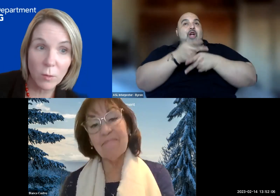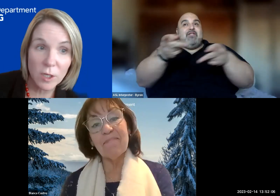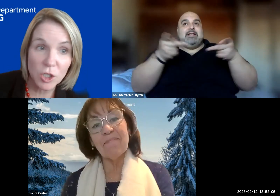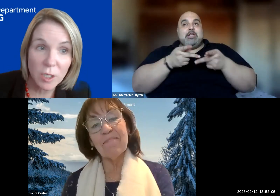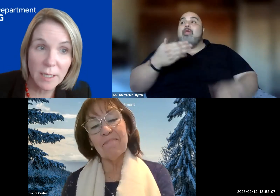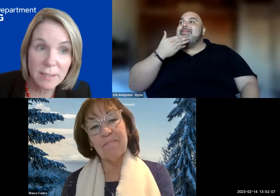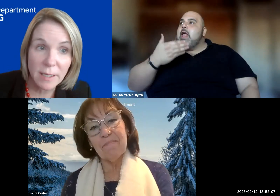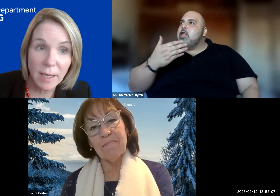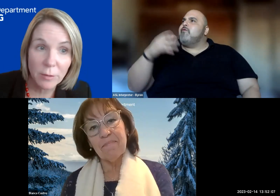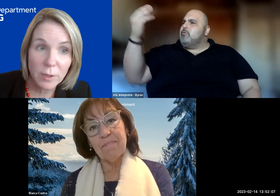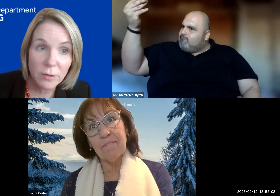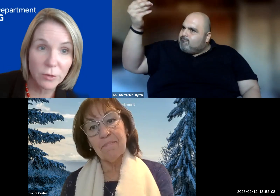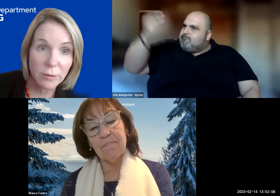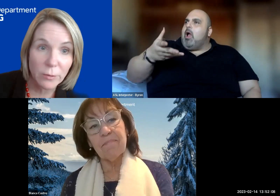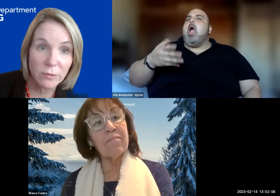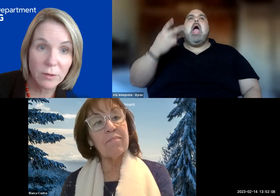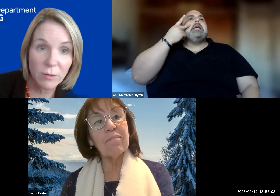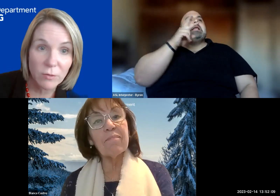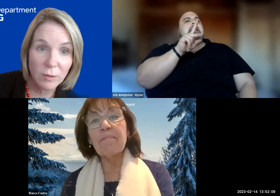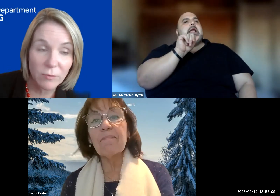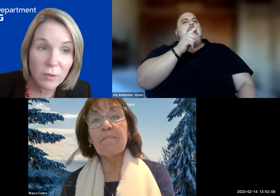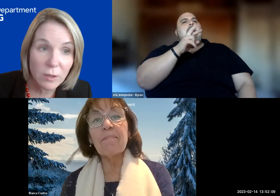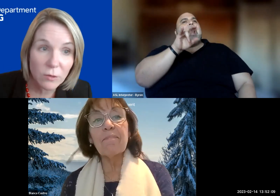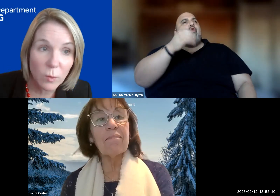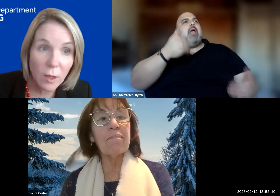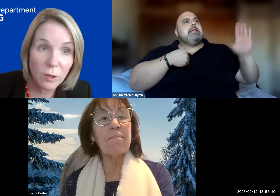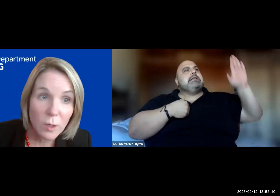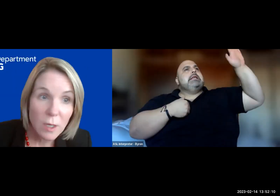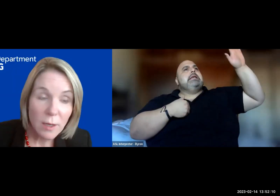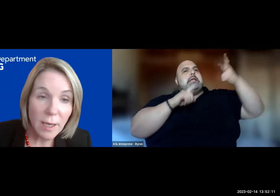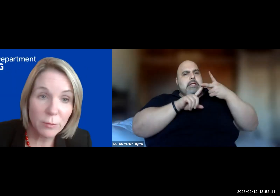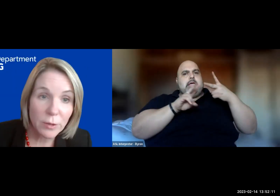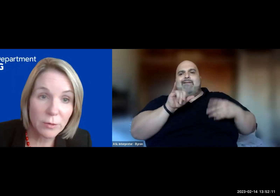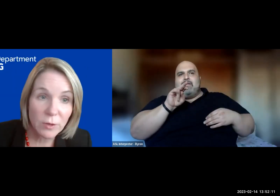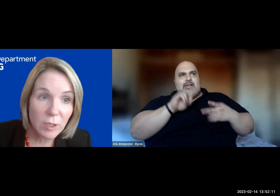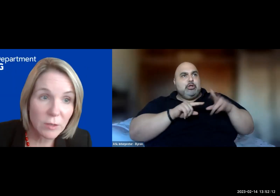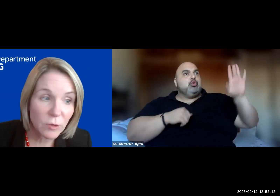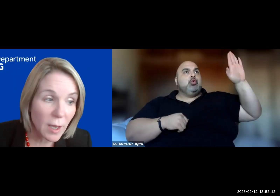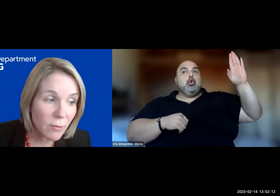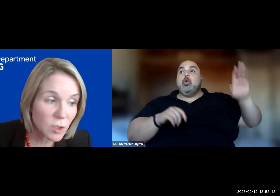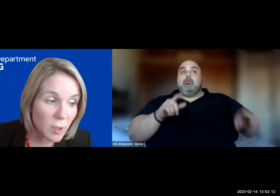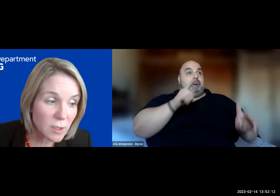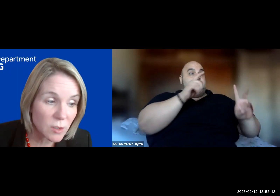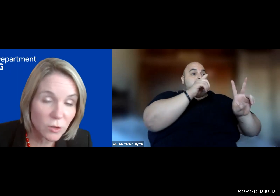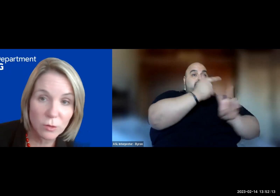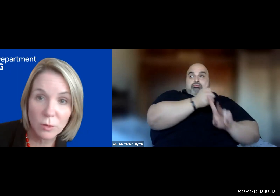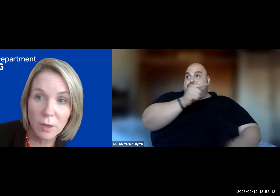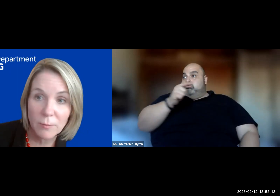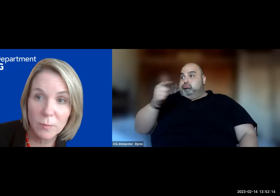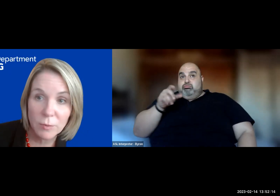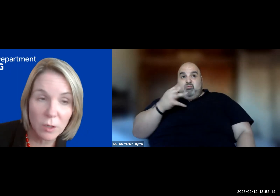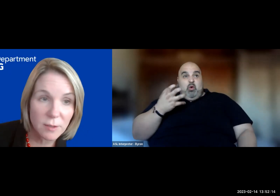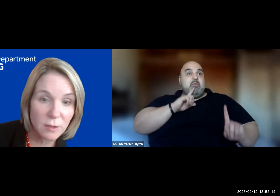raising that question. And I see that Catherine has her hand raised, and then Vivian as well. So Catherine and Vivian, if you have responses